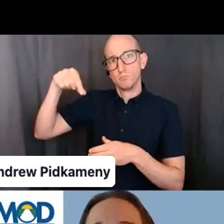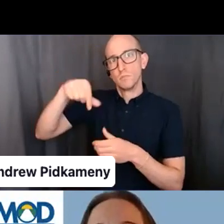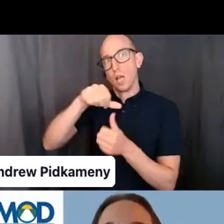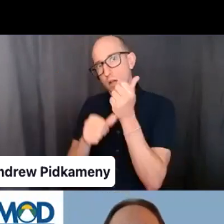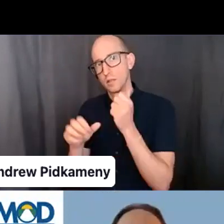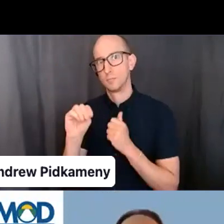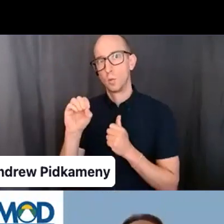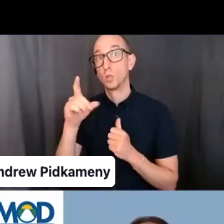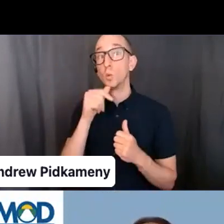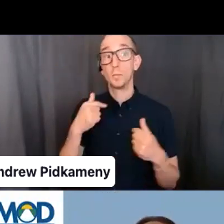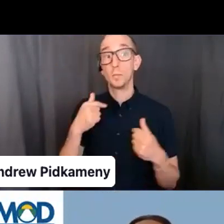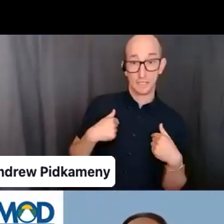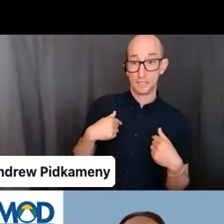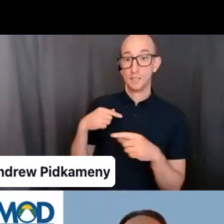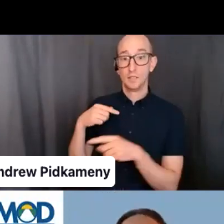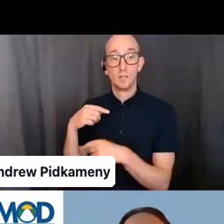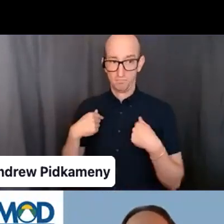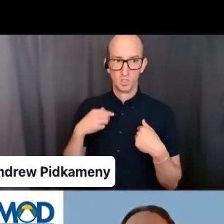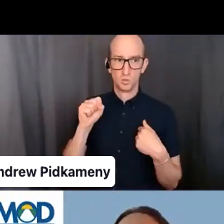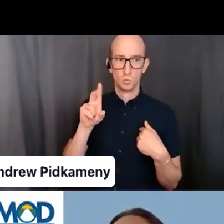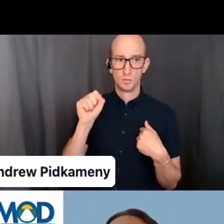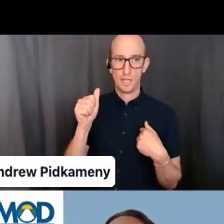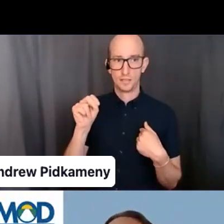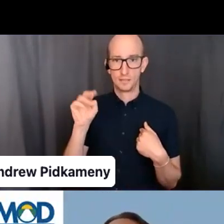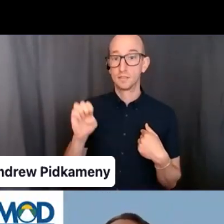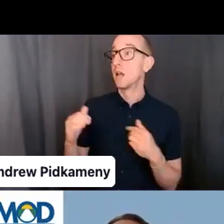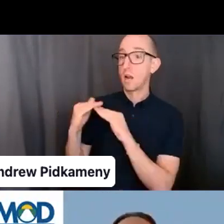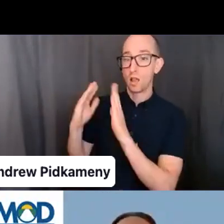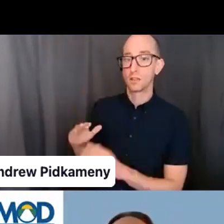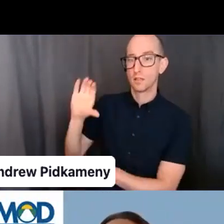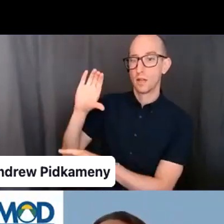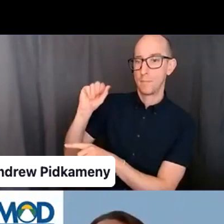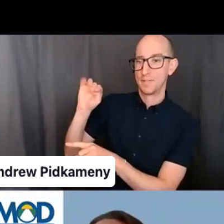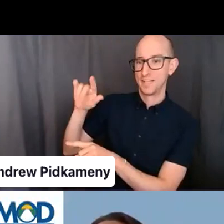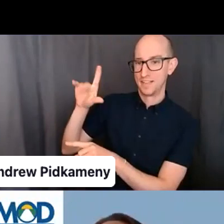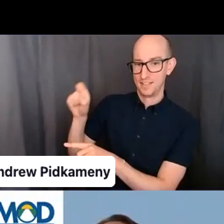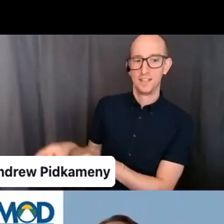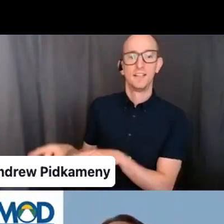me, Suzanne, my colleague Camille, and